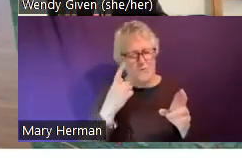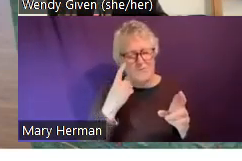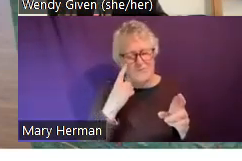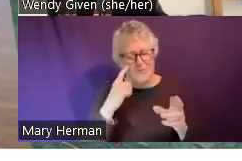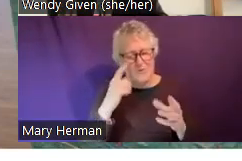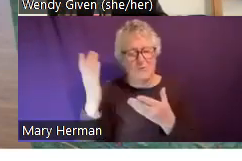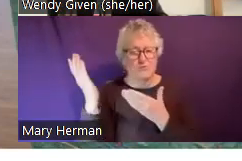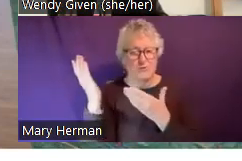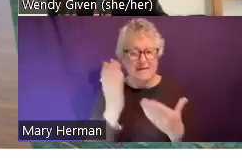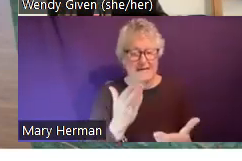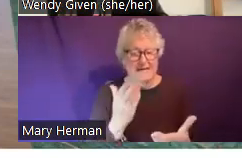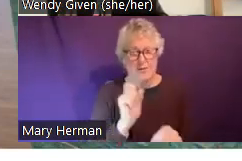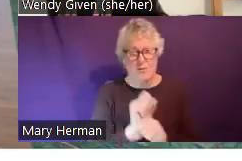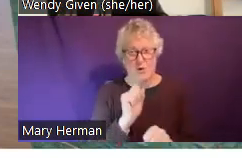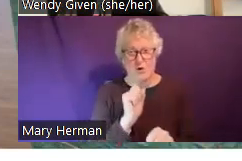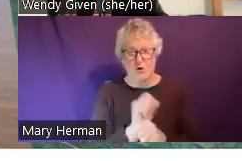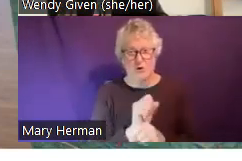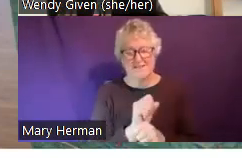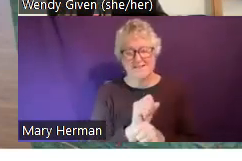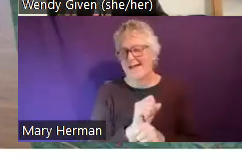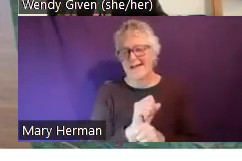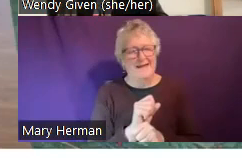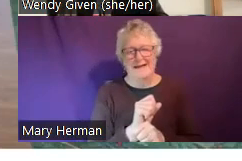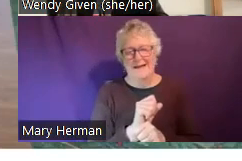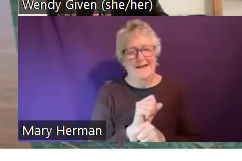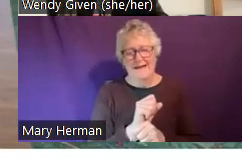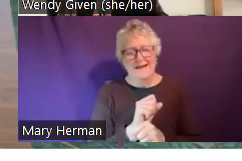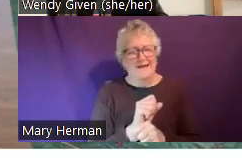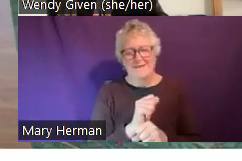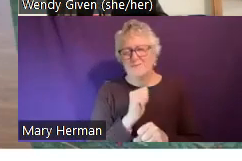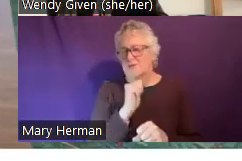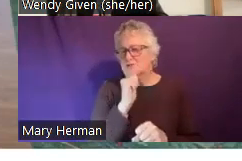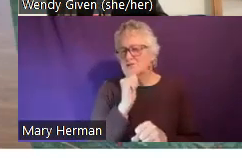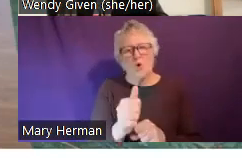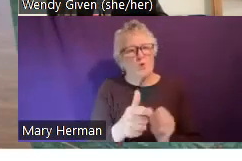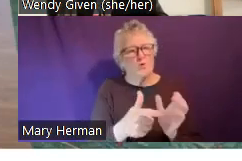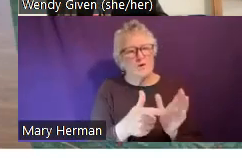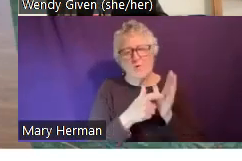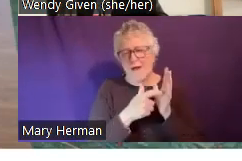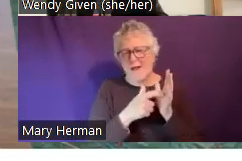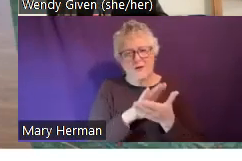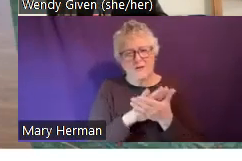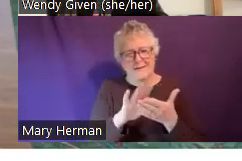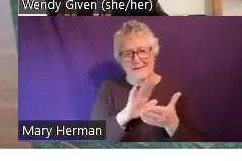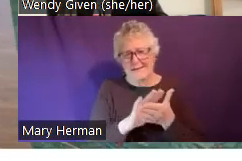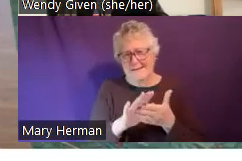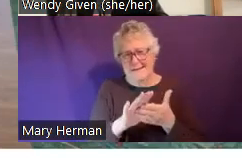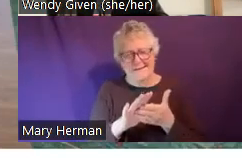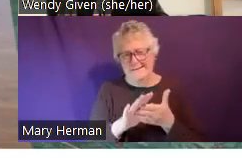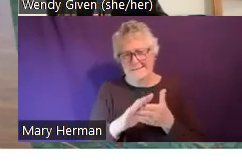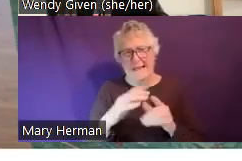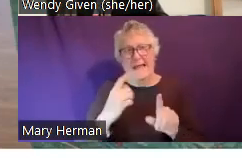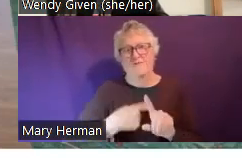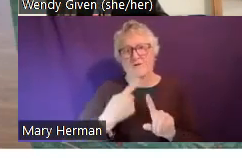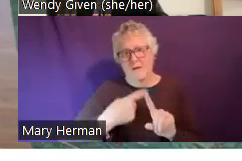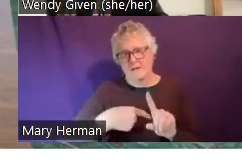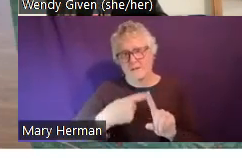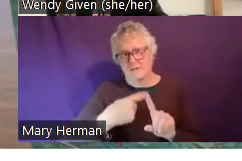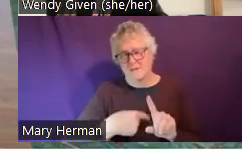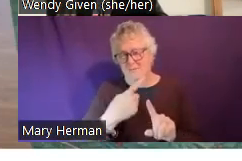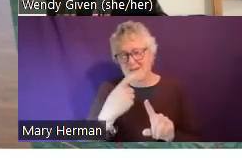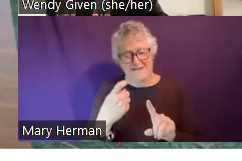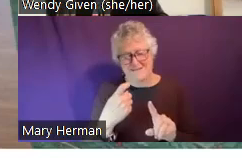would not be requiring cleaning, you know, on a monthly basis, because that's probably